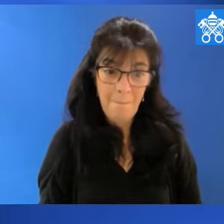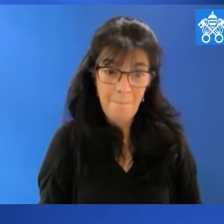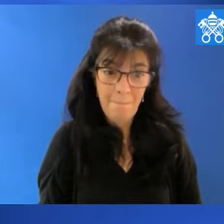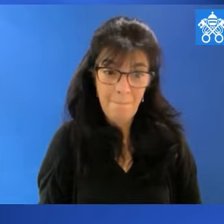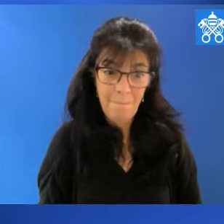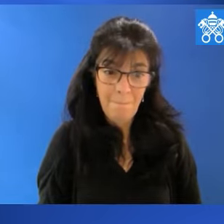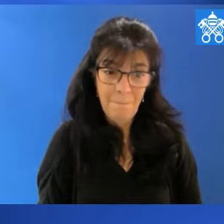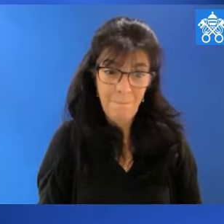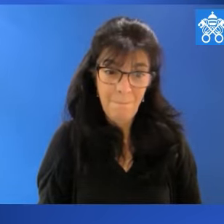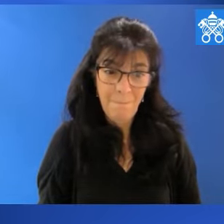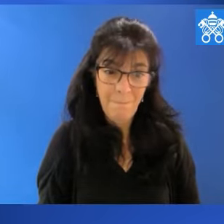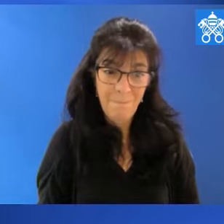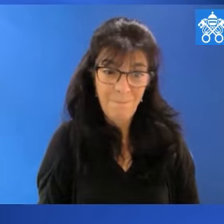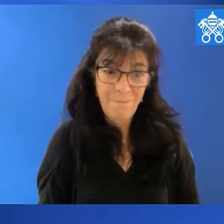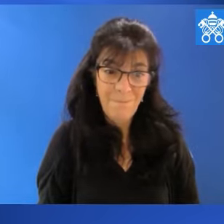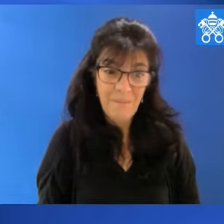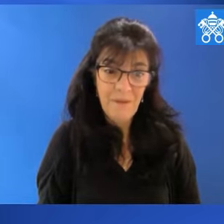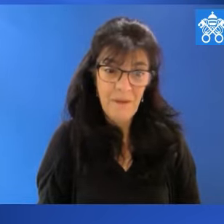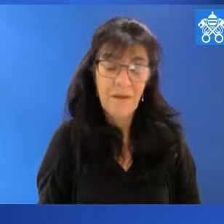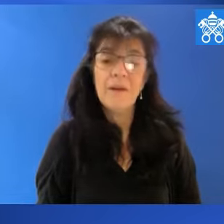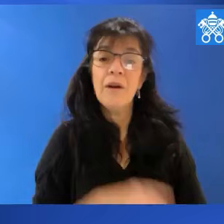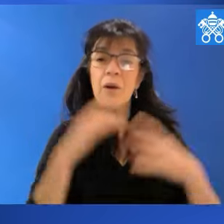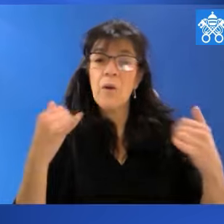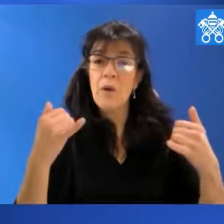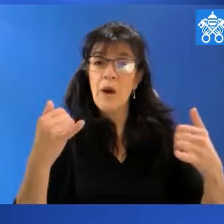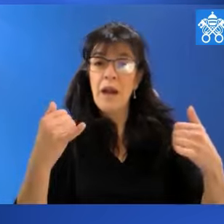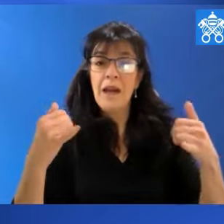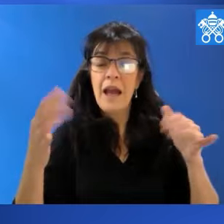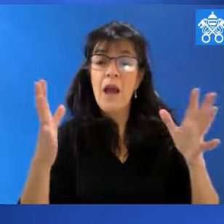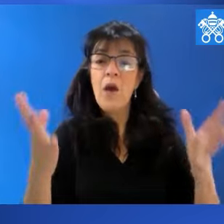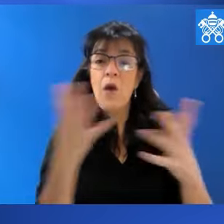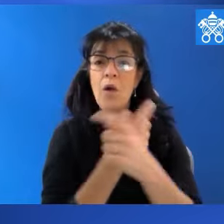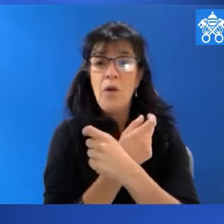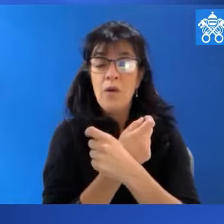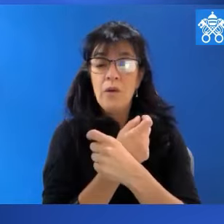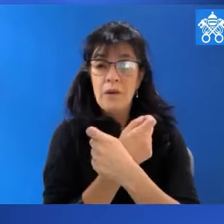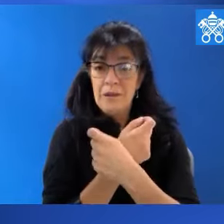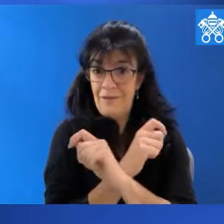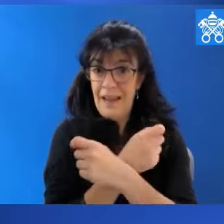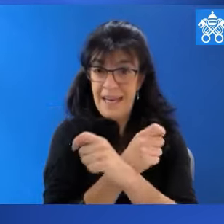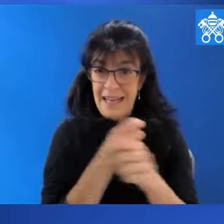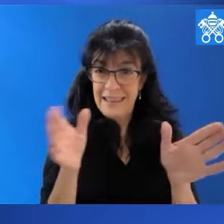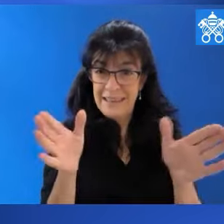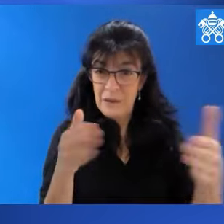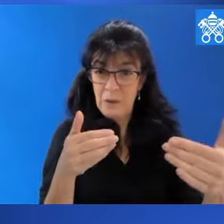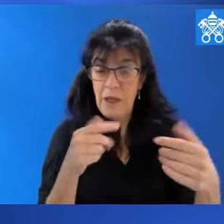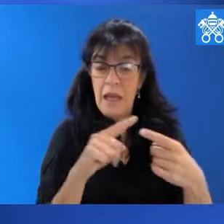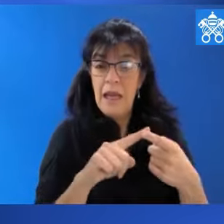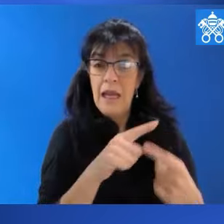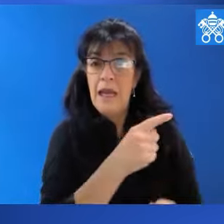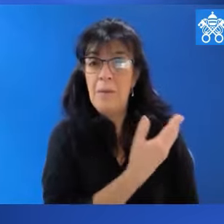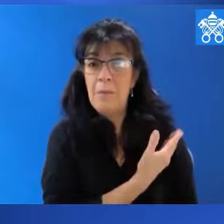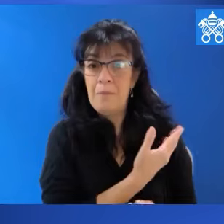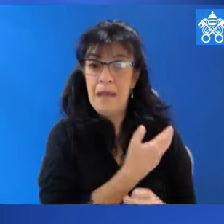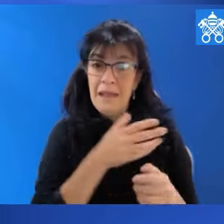Weekly Audience. Right now in the square, Pope Francis has just concluded his round,